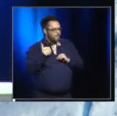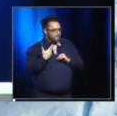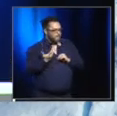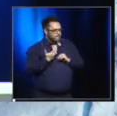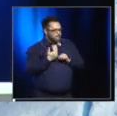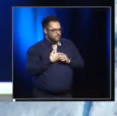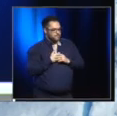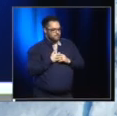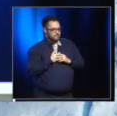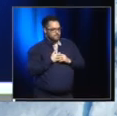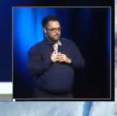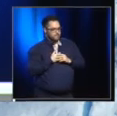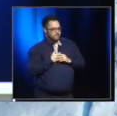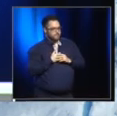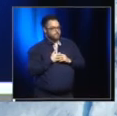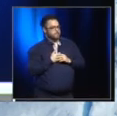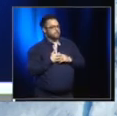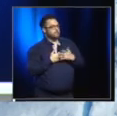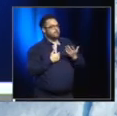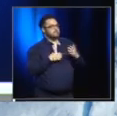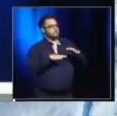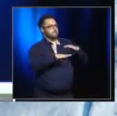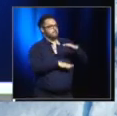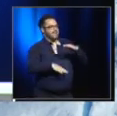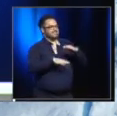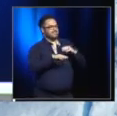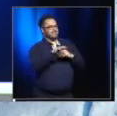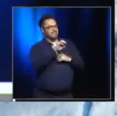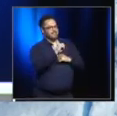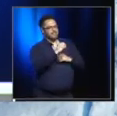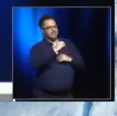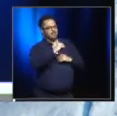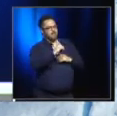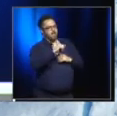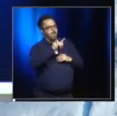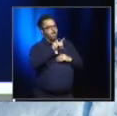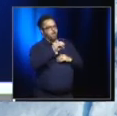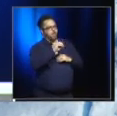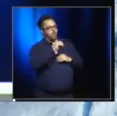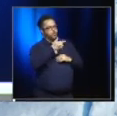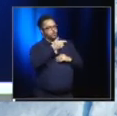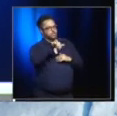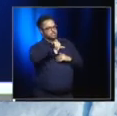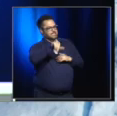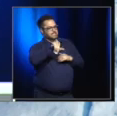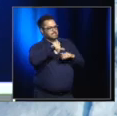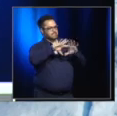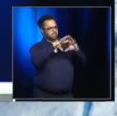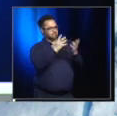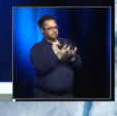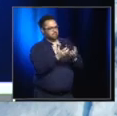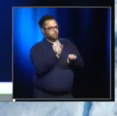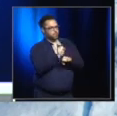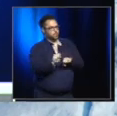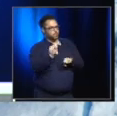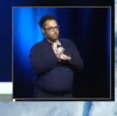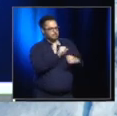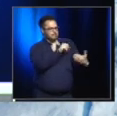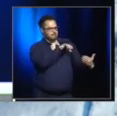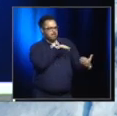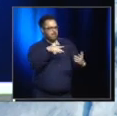CAMLR is basic ecological research to try and come to grips with how these how these systems are working.